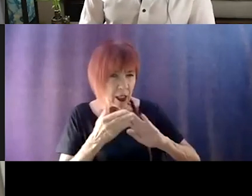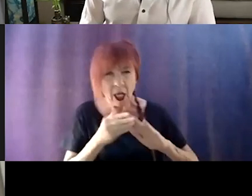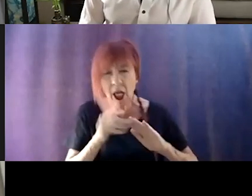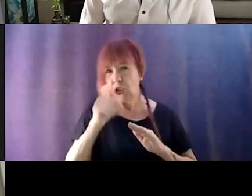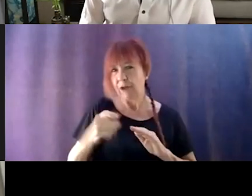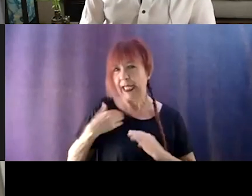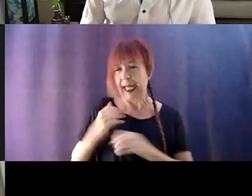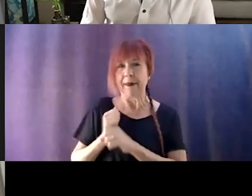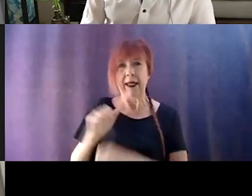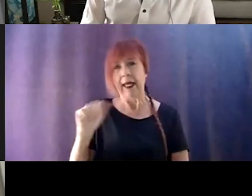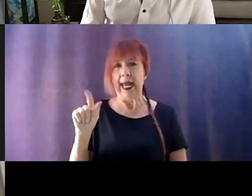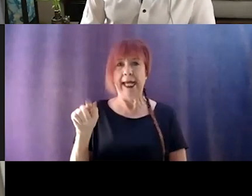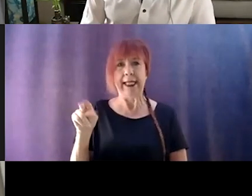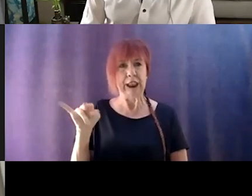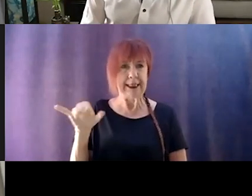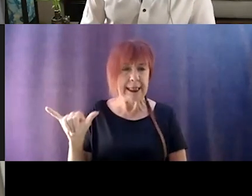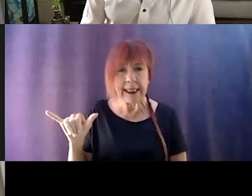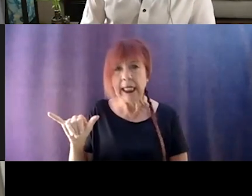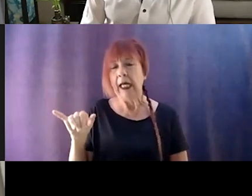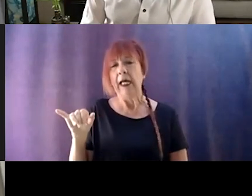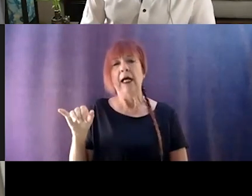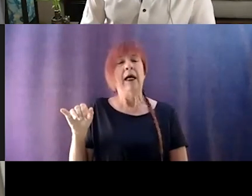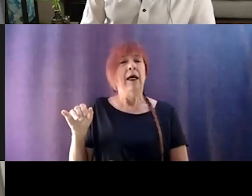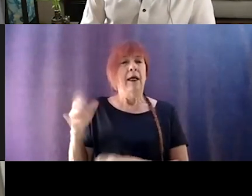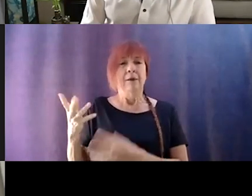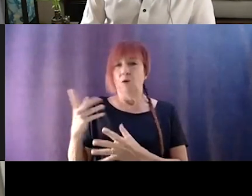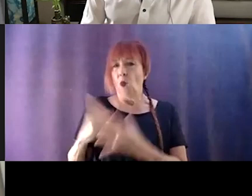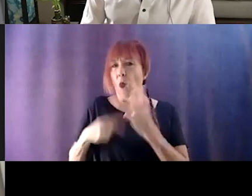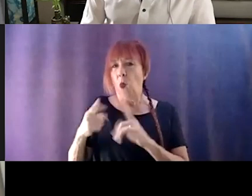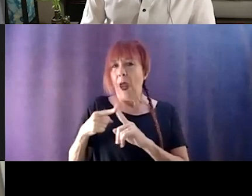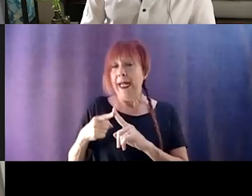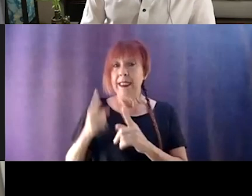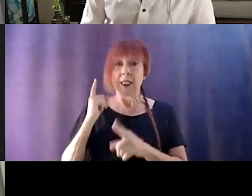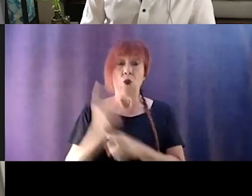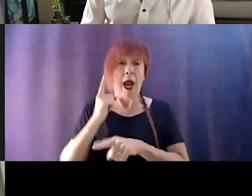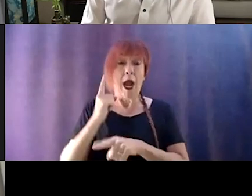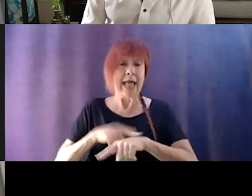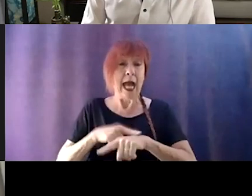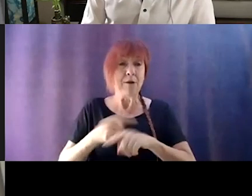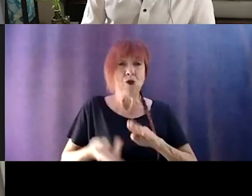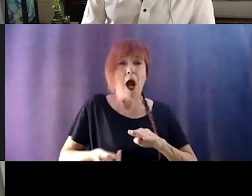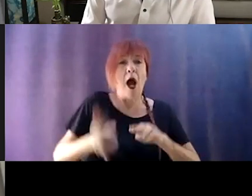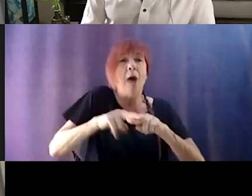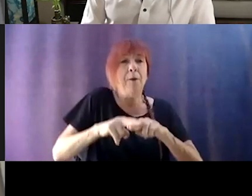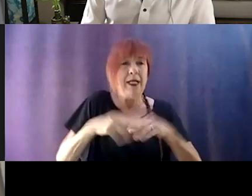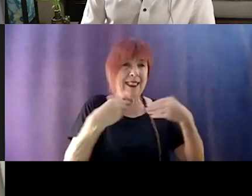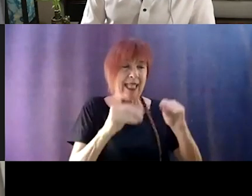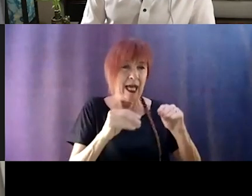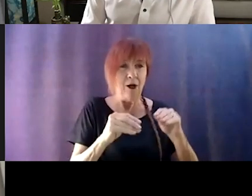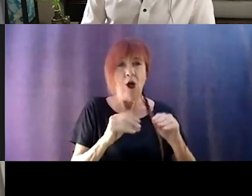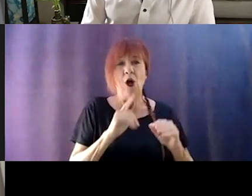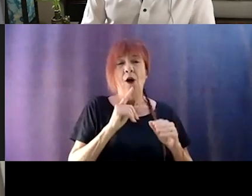agency involved? When is the right time to upsell to stories, to reel videos, to IGTV